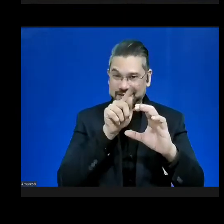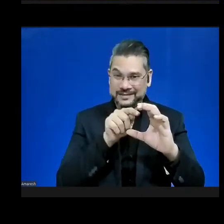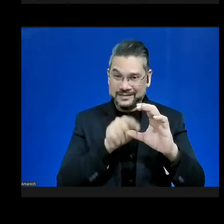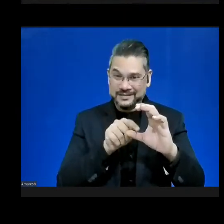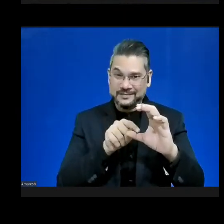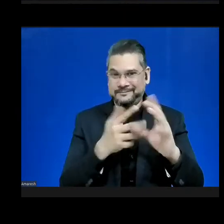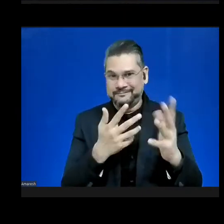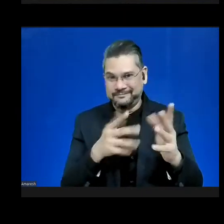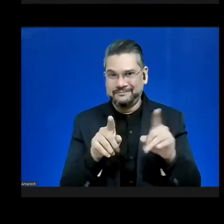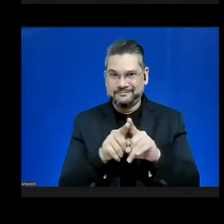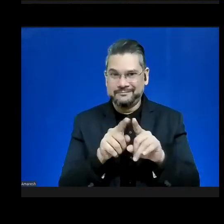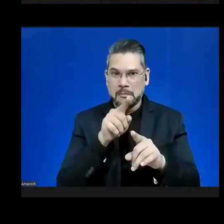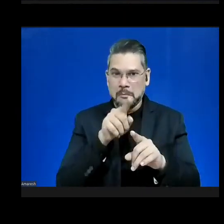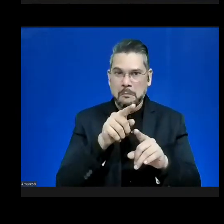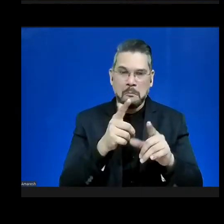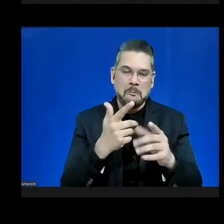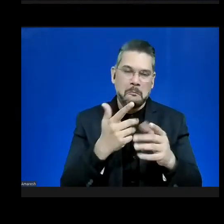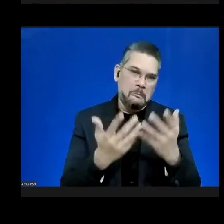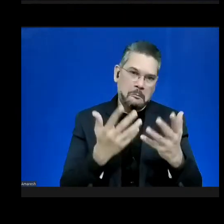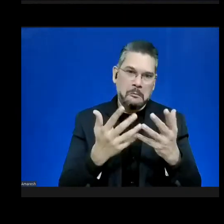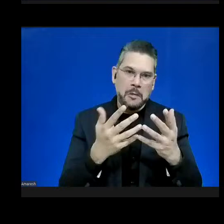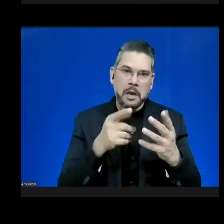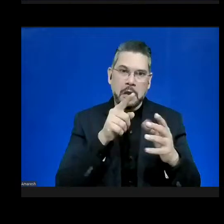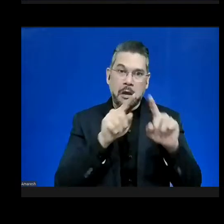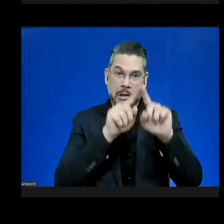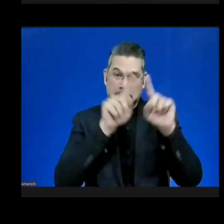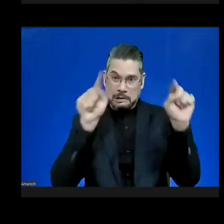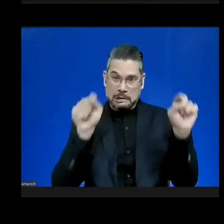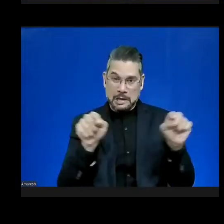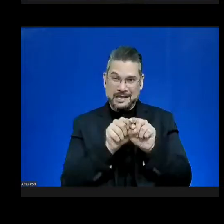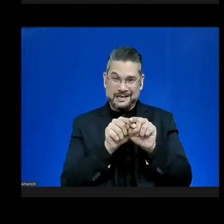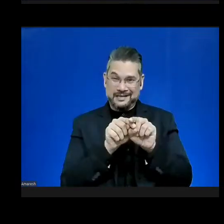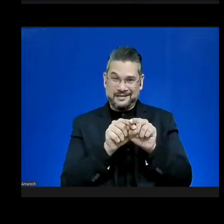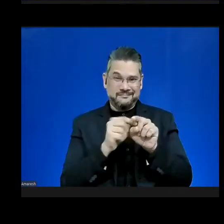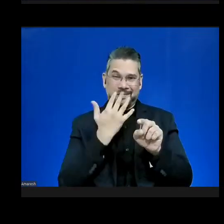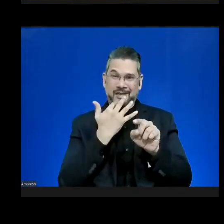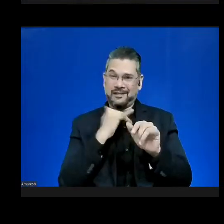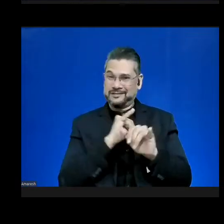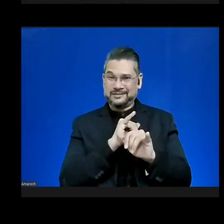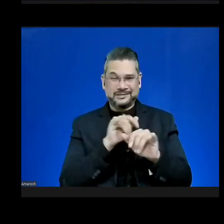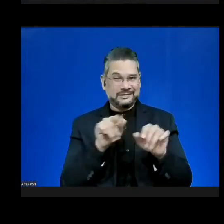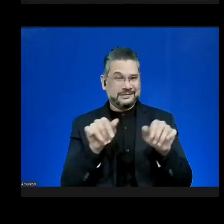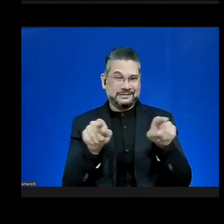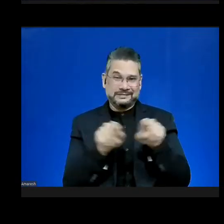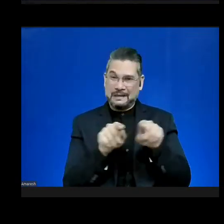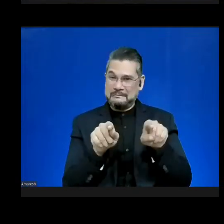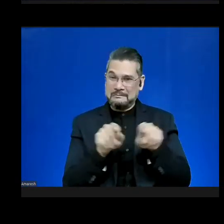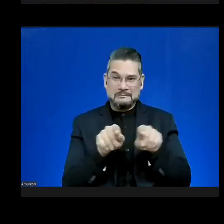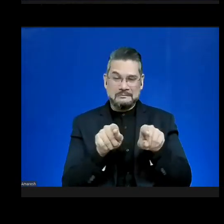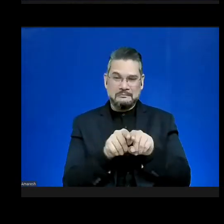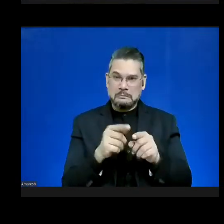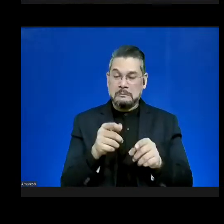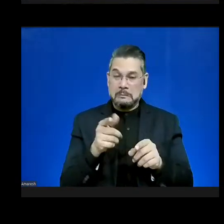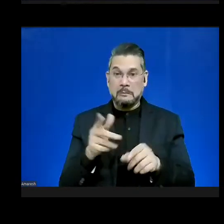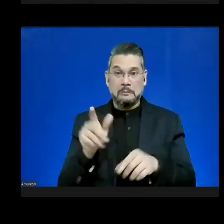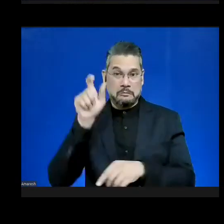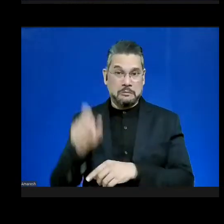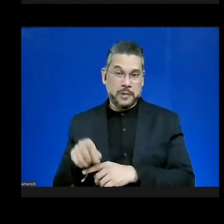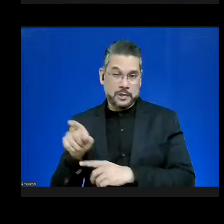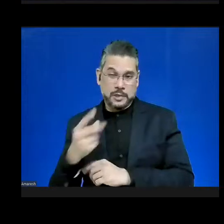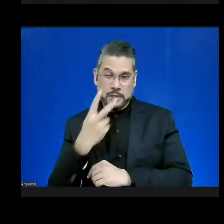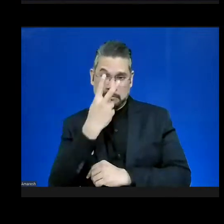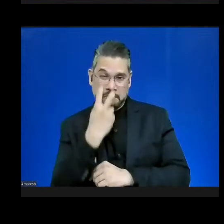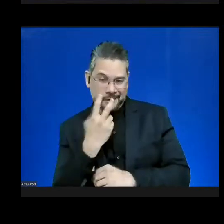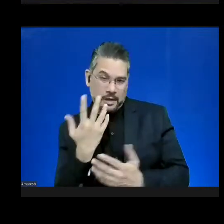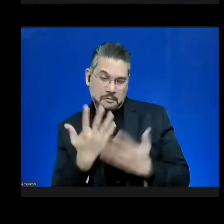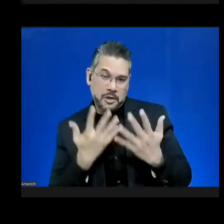is outlined in the same color. So what happens if a person is having a blindness where he cannot see red